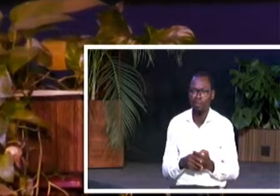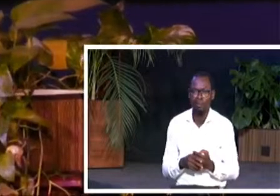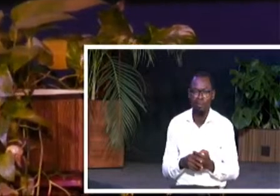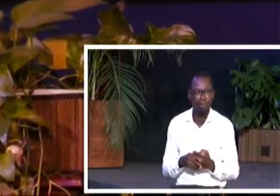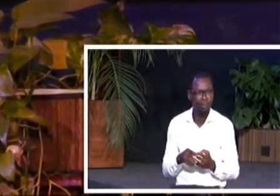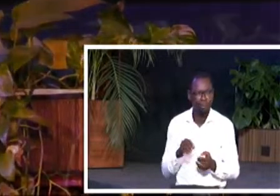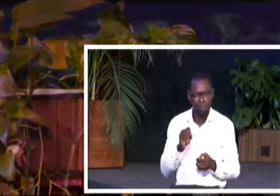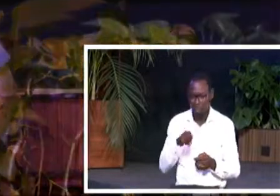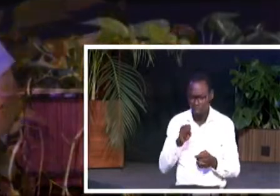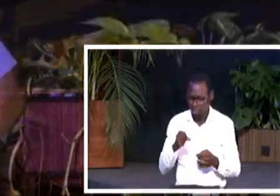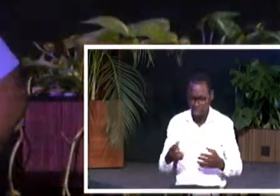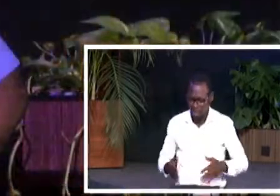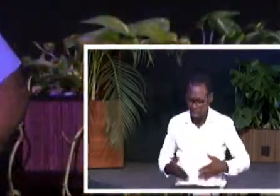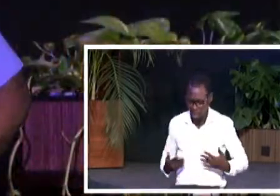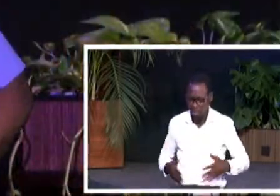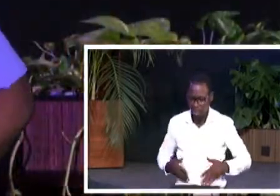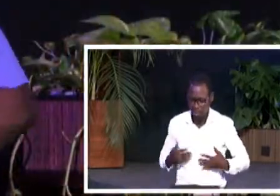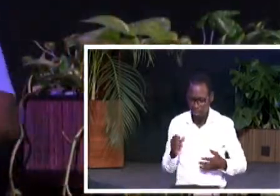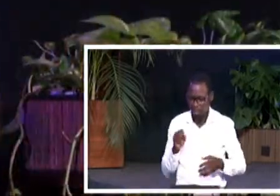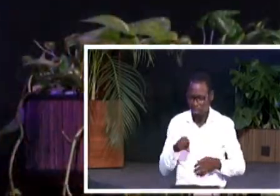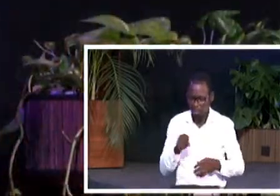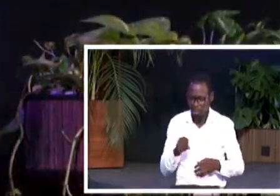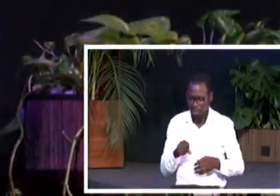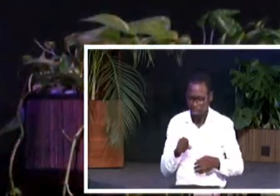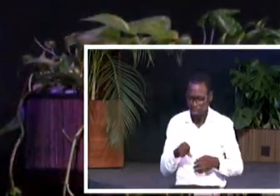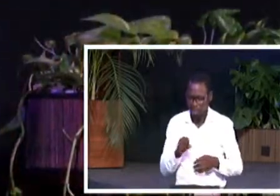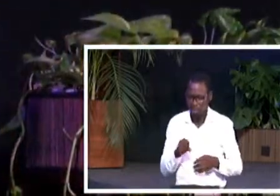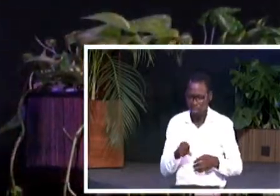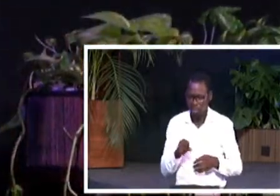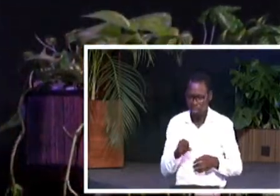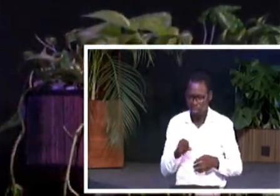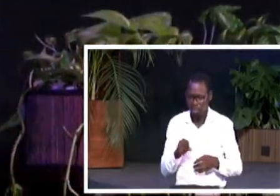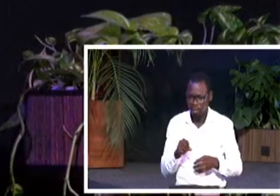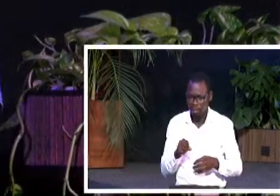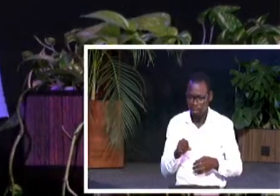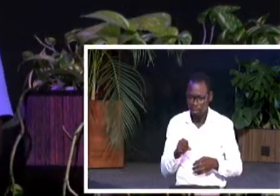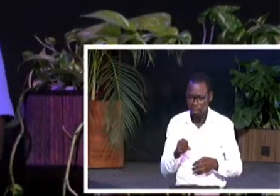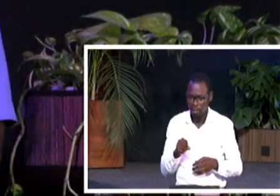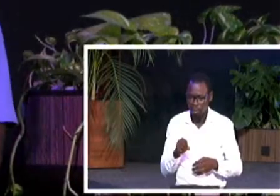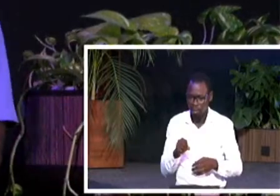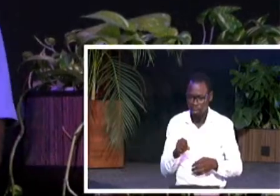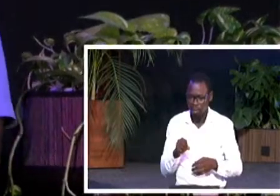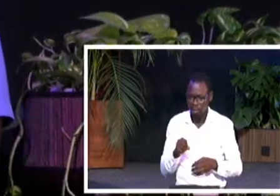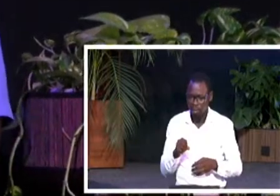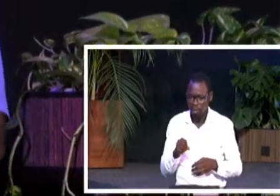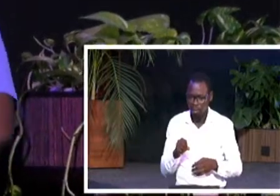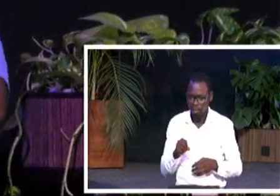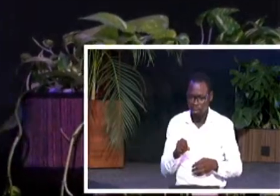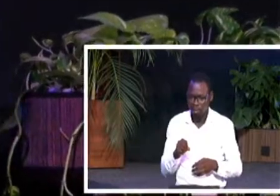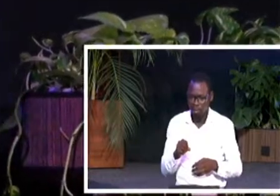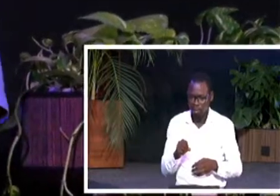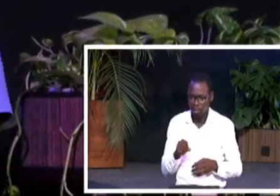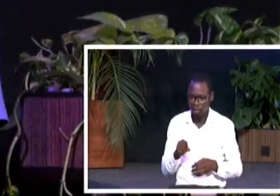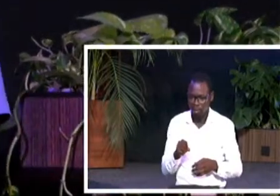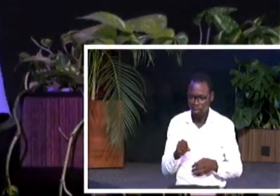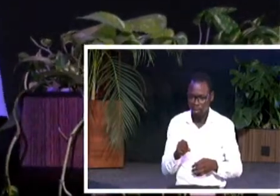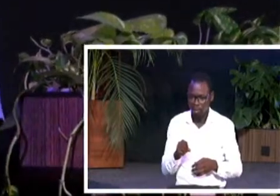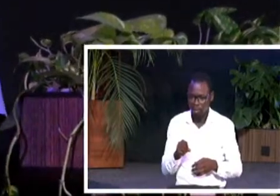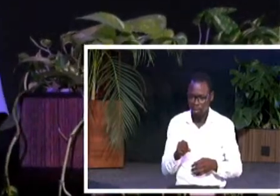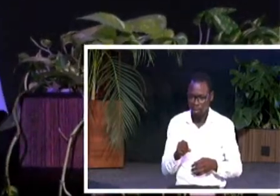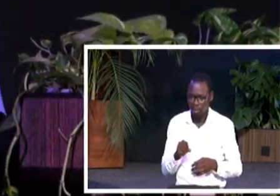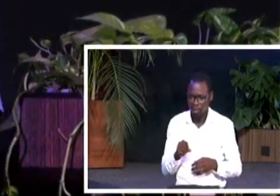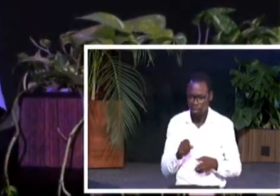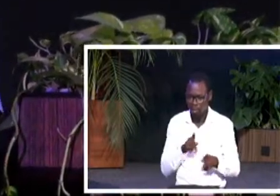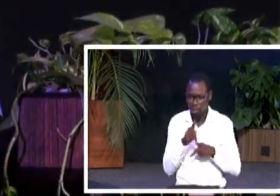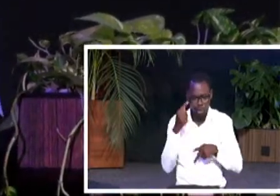quite exciting. When you know, we used to be traditional, when there was no computers, people thought people would lose